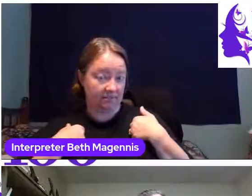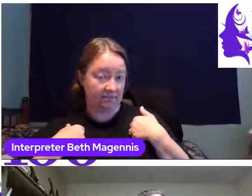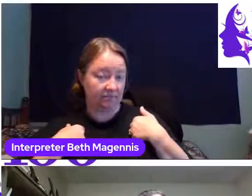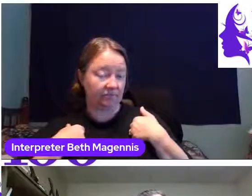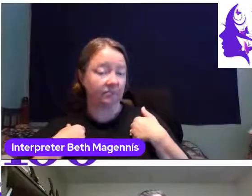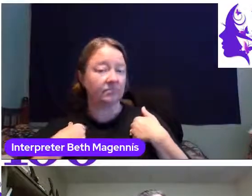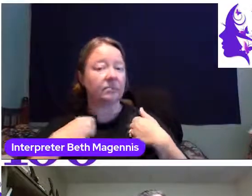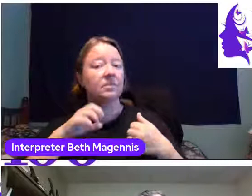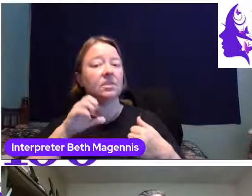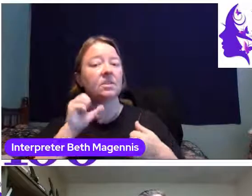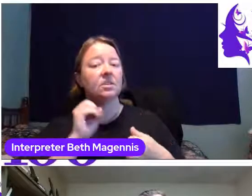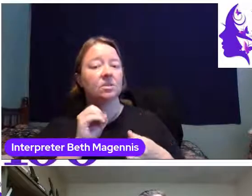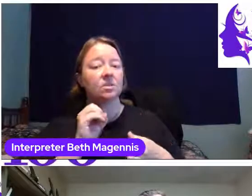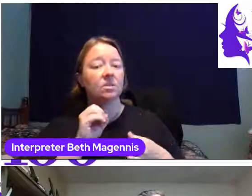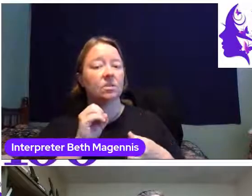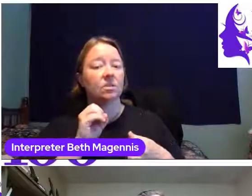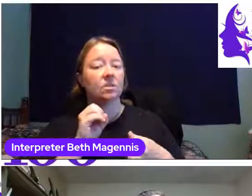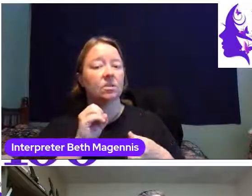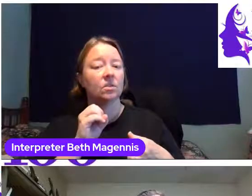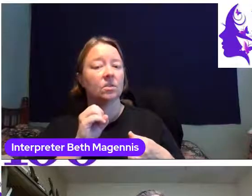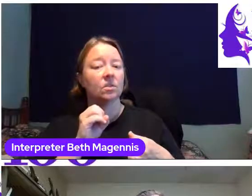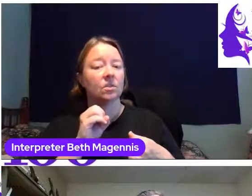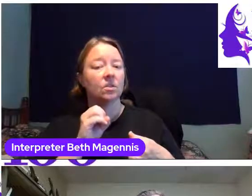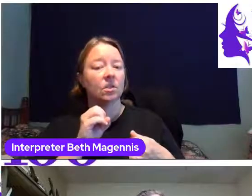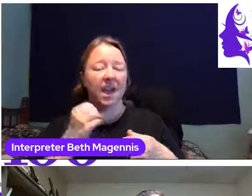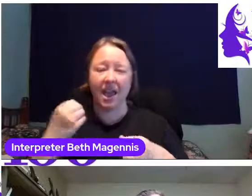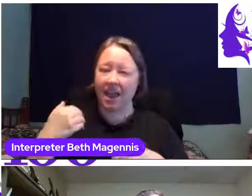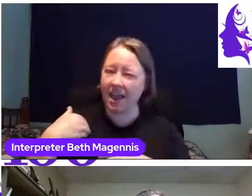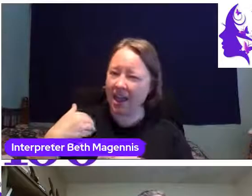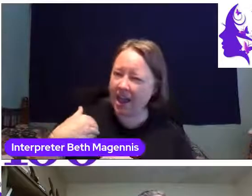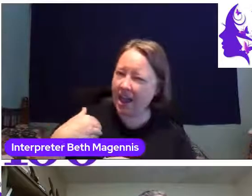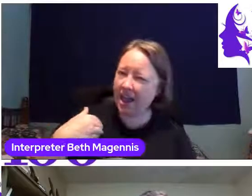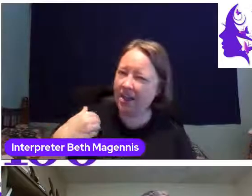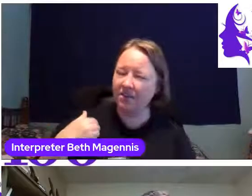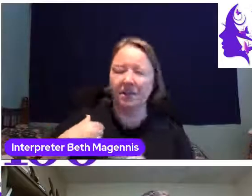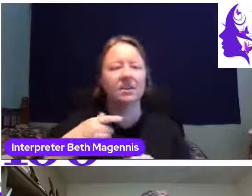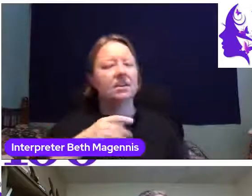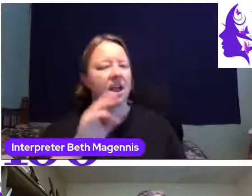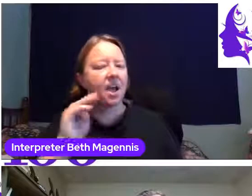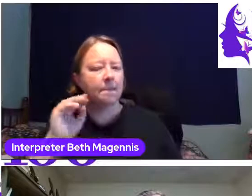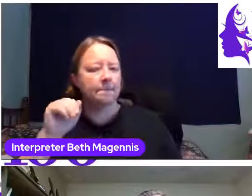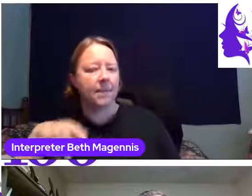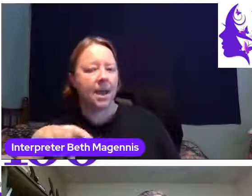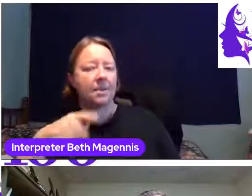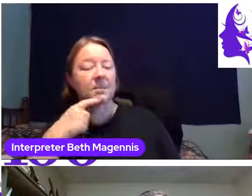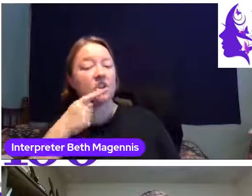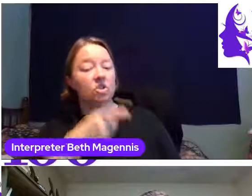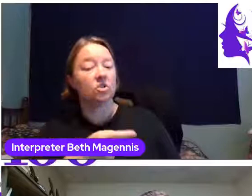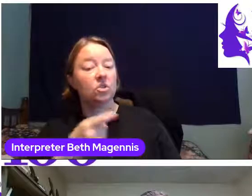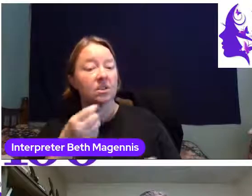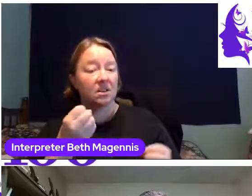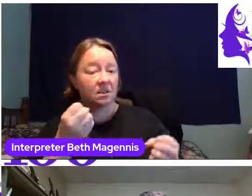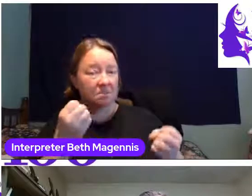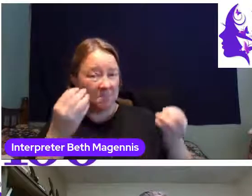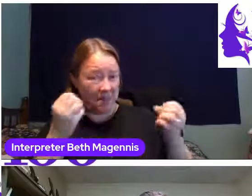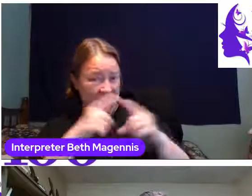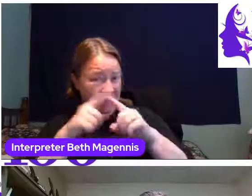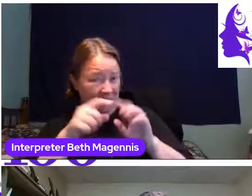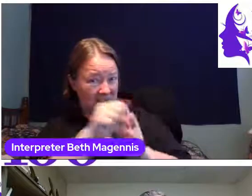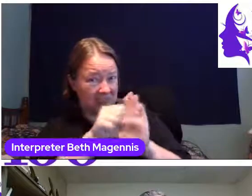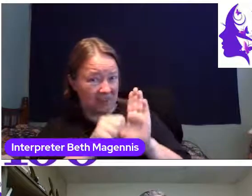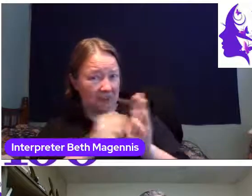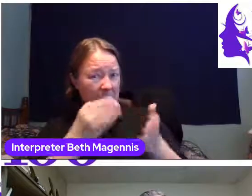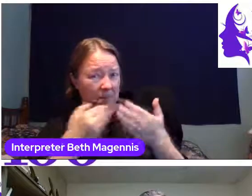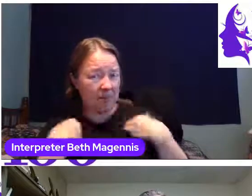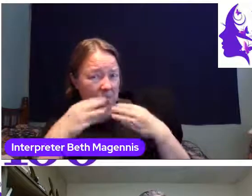there's Have it right. yeah, there's a map, and so because you mentioned you were multi-state, I'm going to guess you might have a